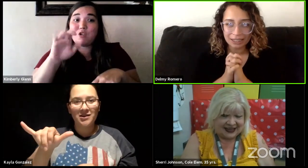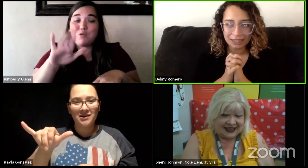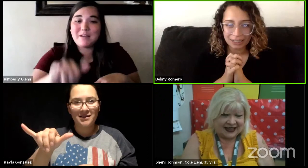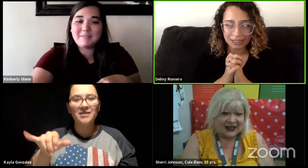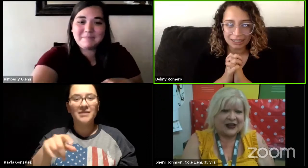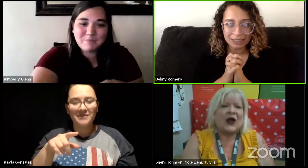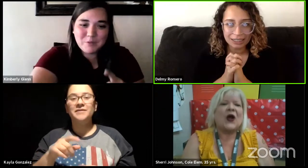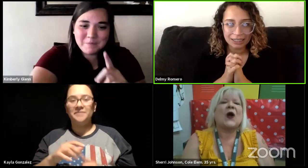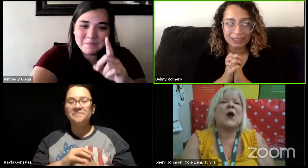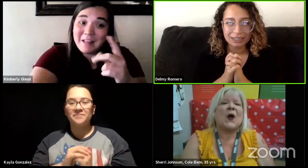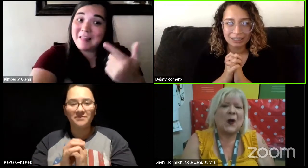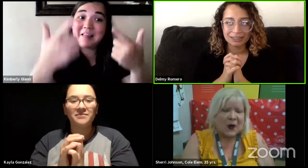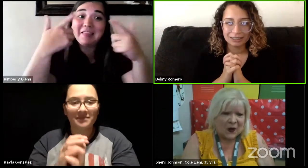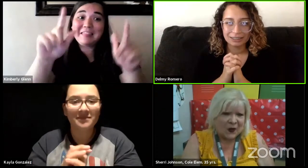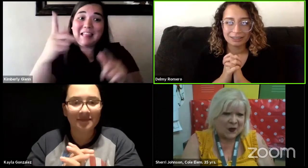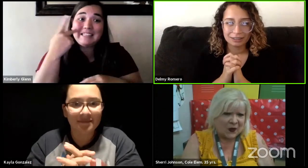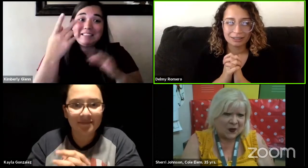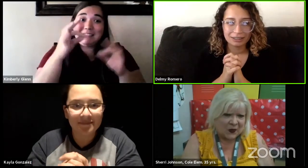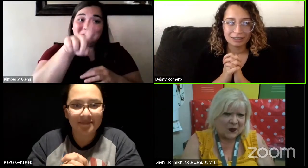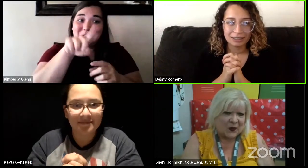Monterey?